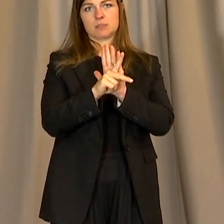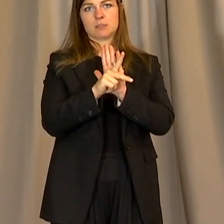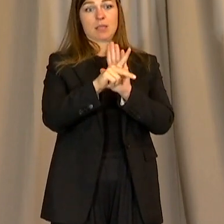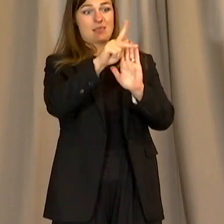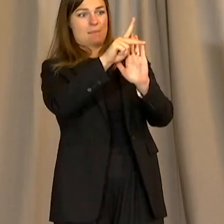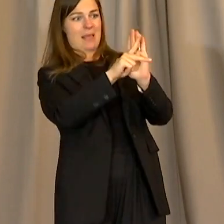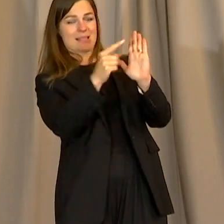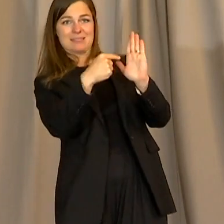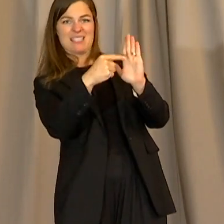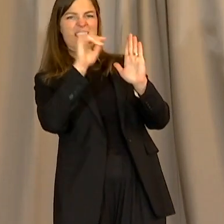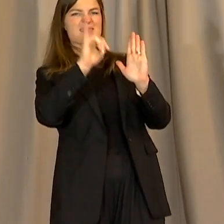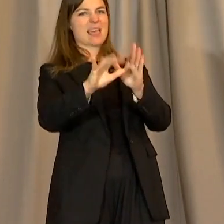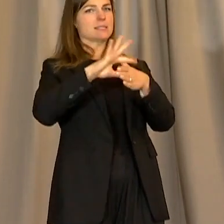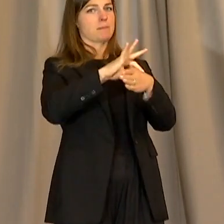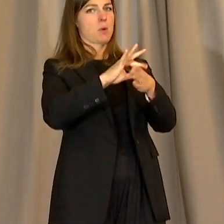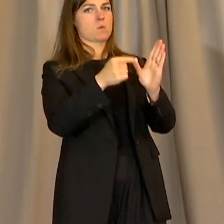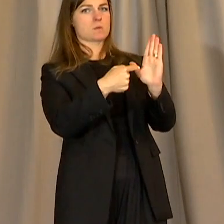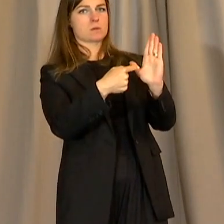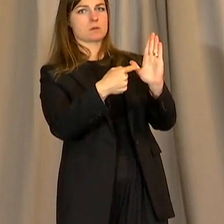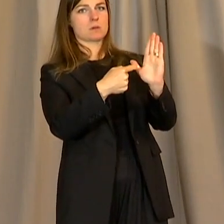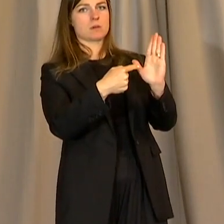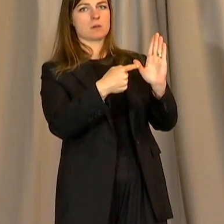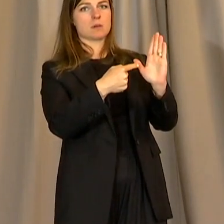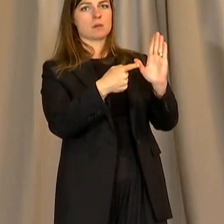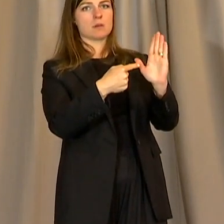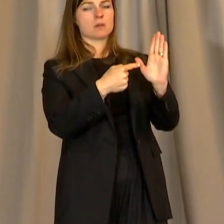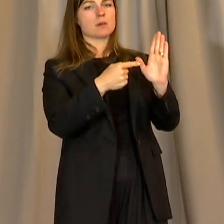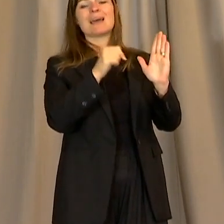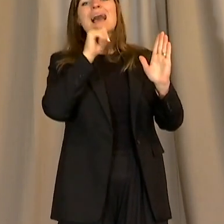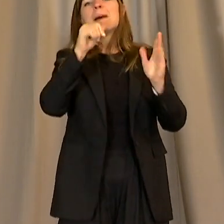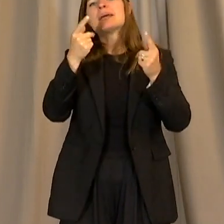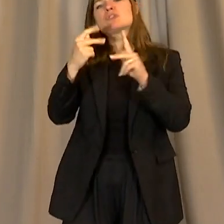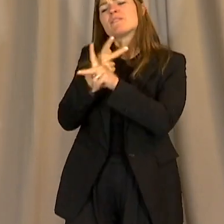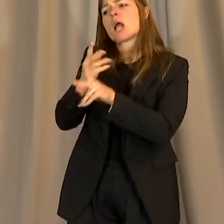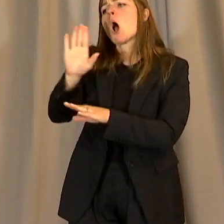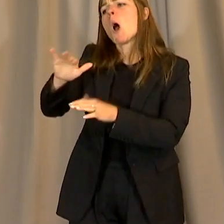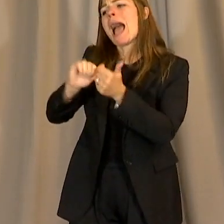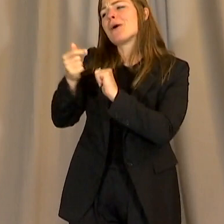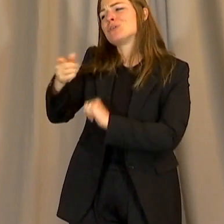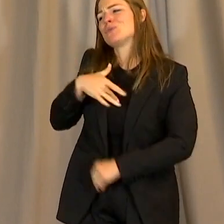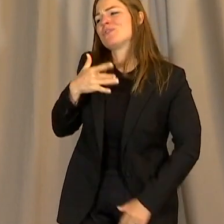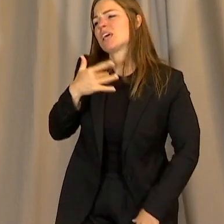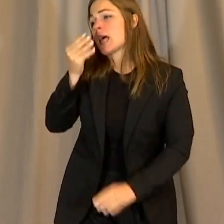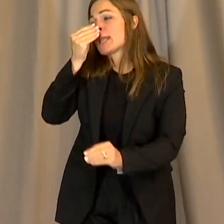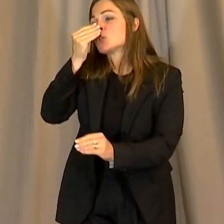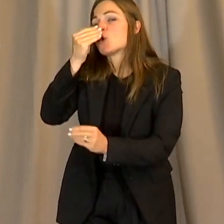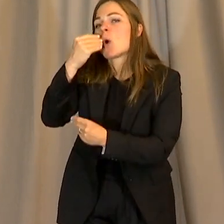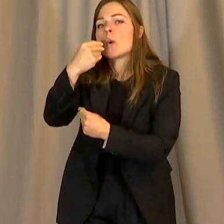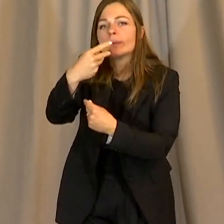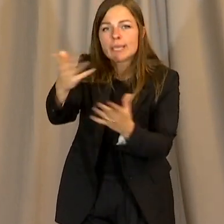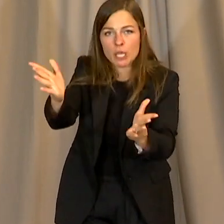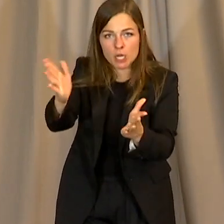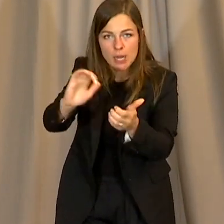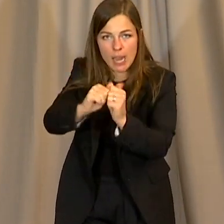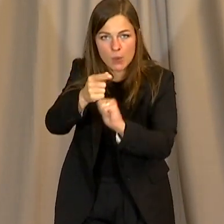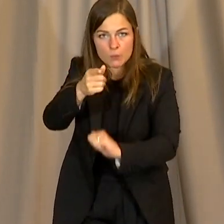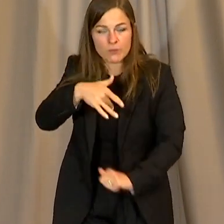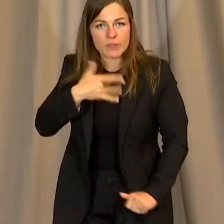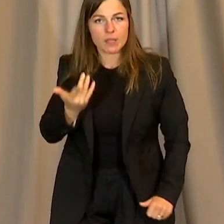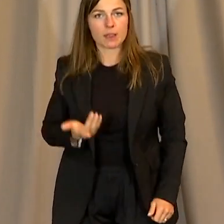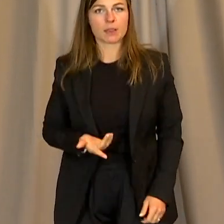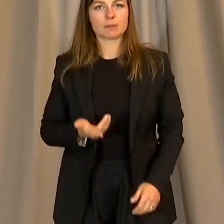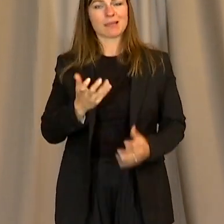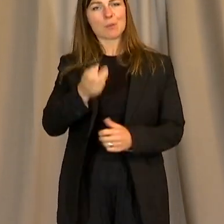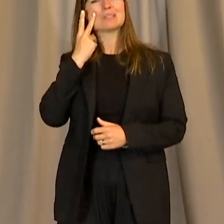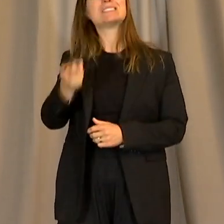where the potency is. So I'm not trying to figure out, how do you feel about this? I don't care any longer about how you feel. I really just want to see what